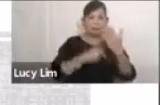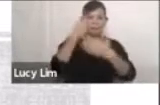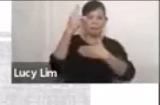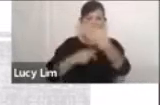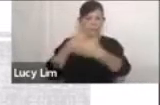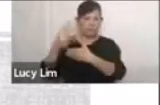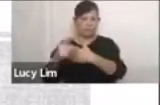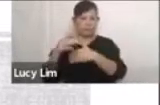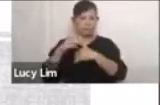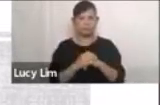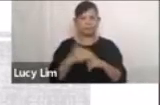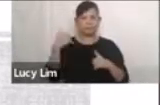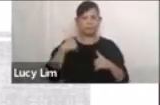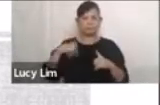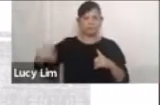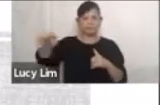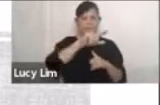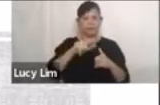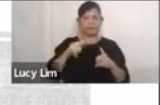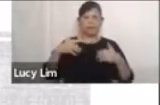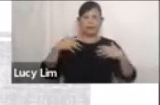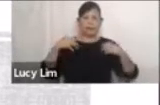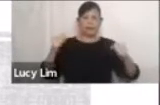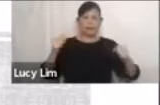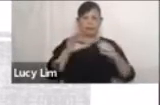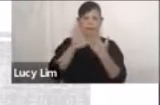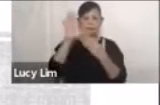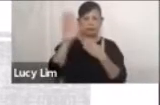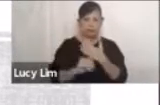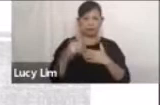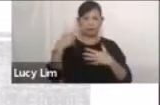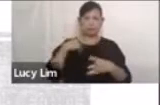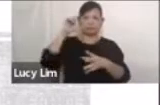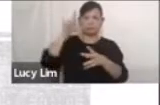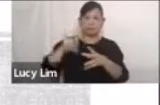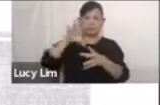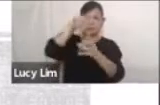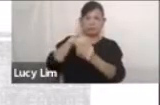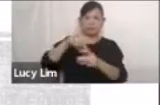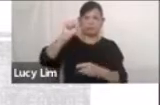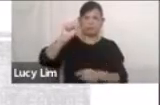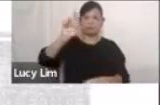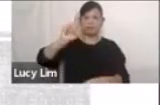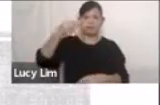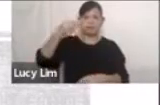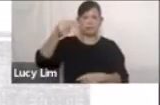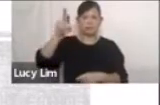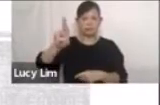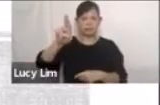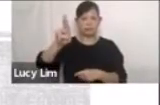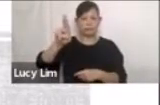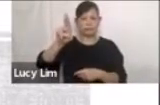of medical education should also include SRHR in connection with disability. So